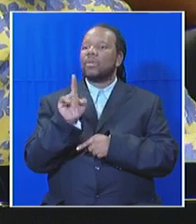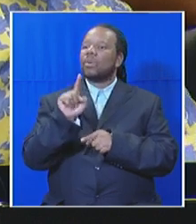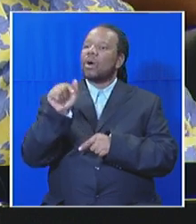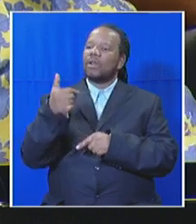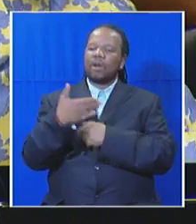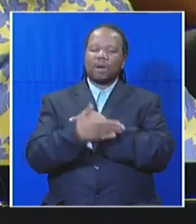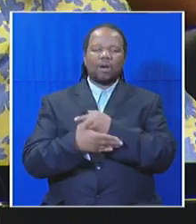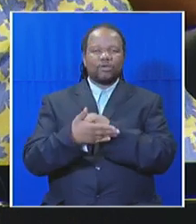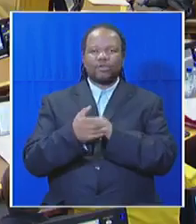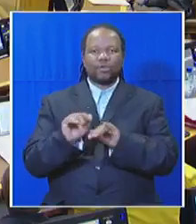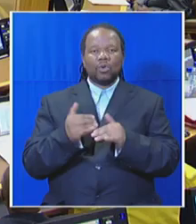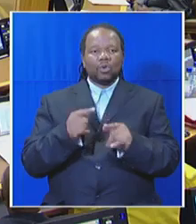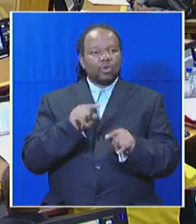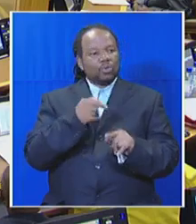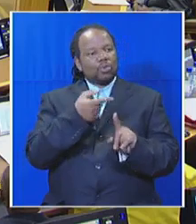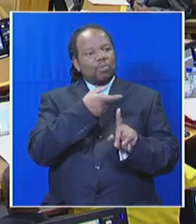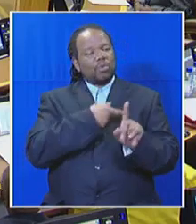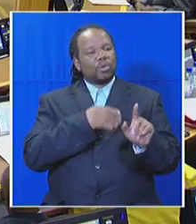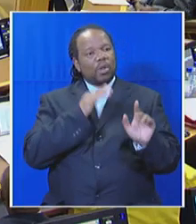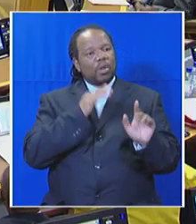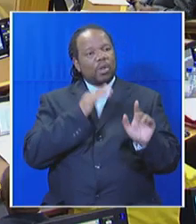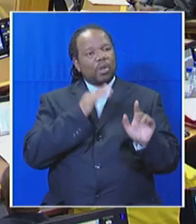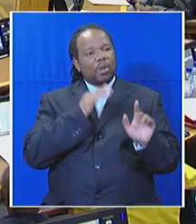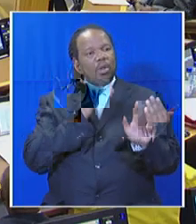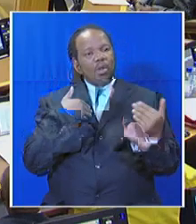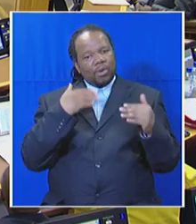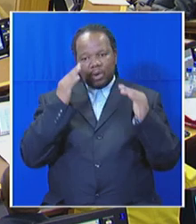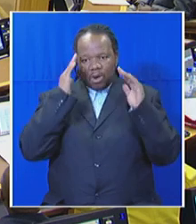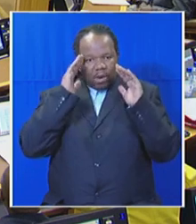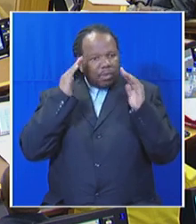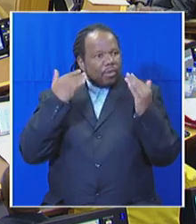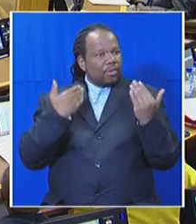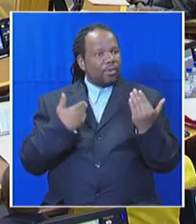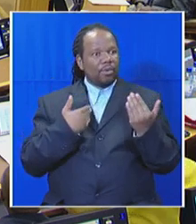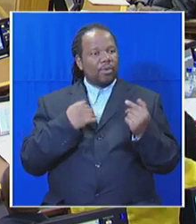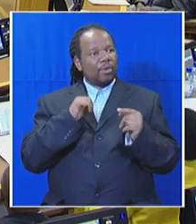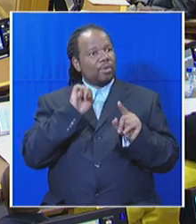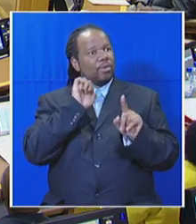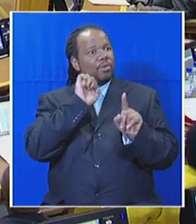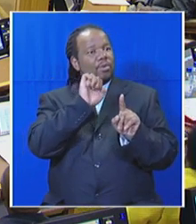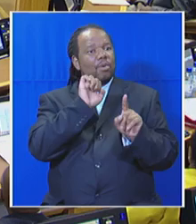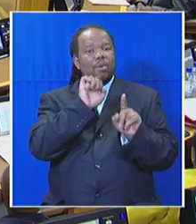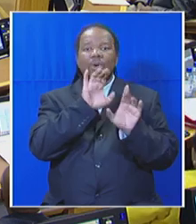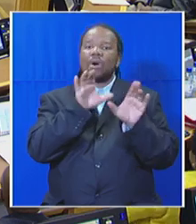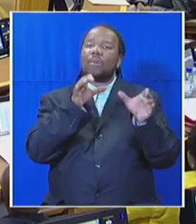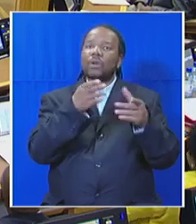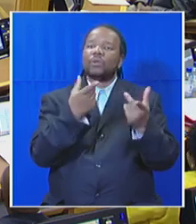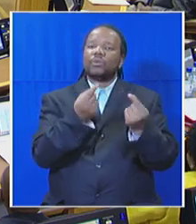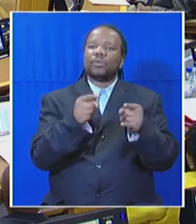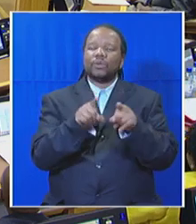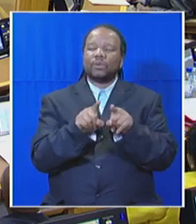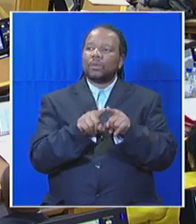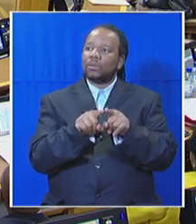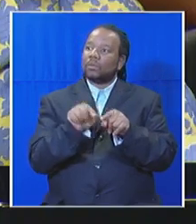that I don't know. It is his own funding that Please made take that your funding. seat. You are now out of